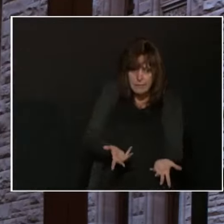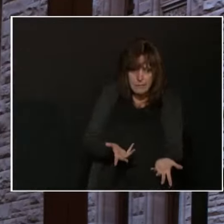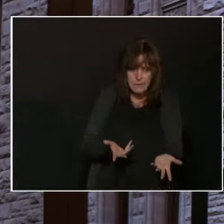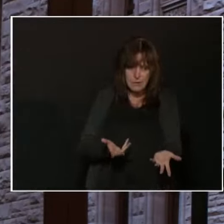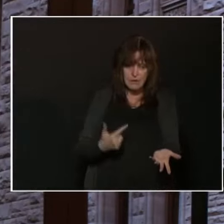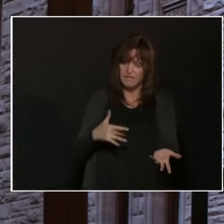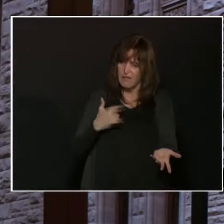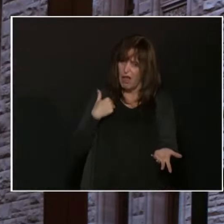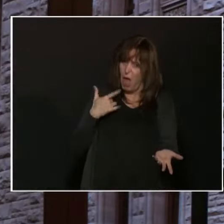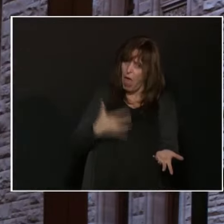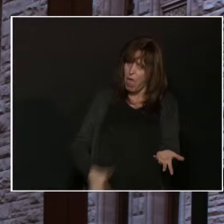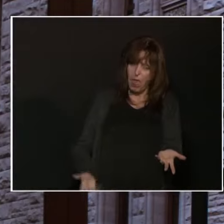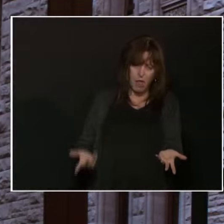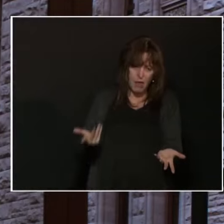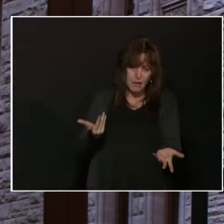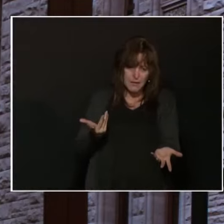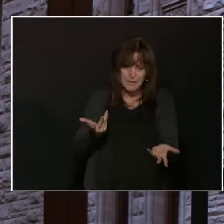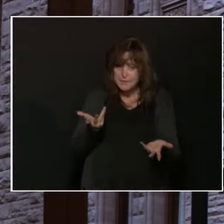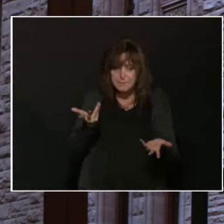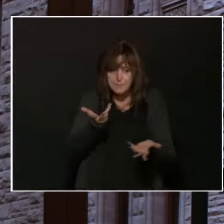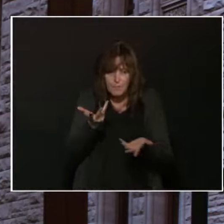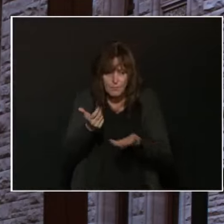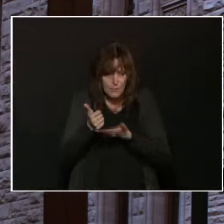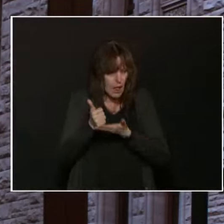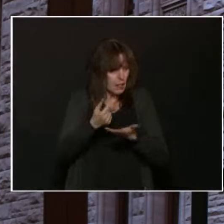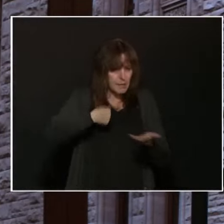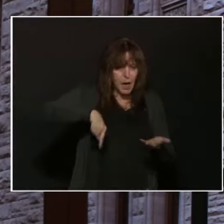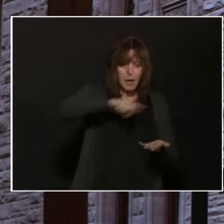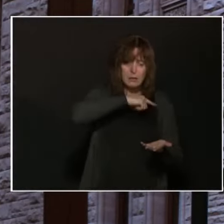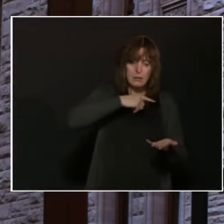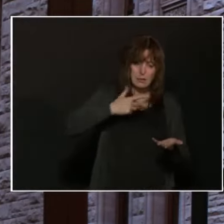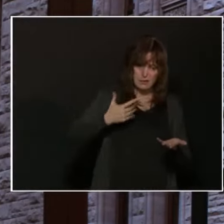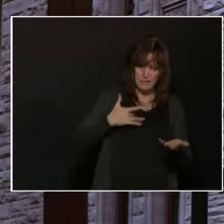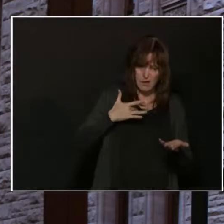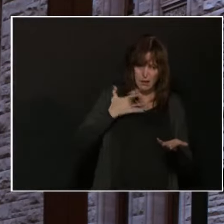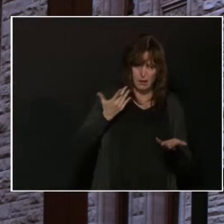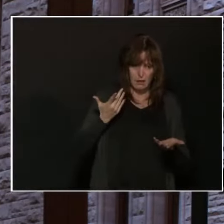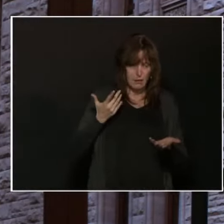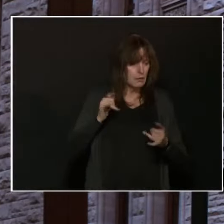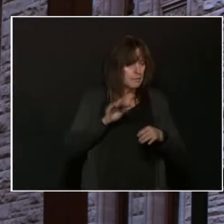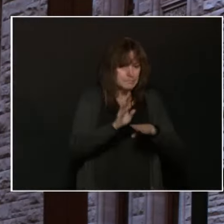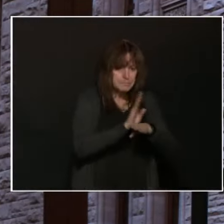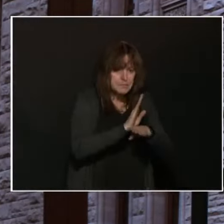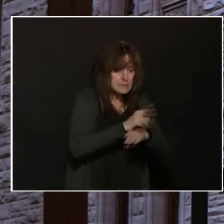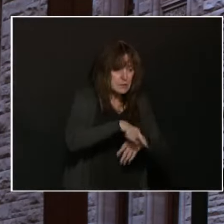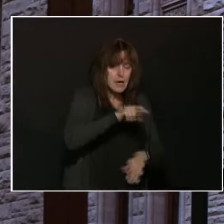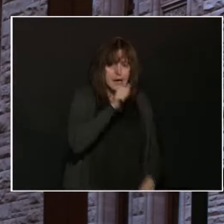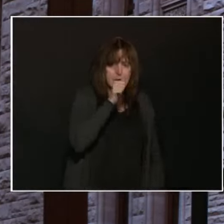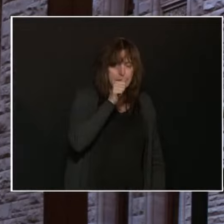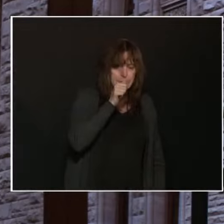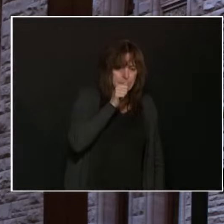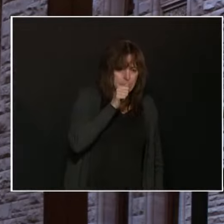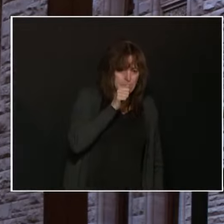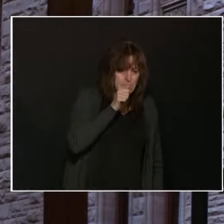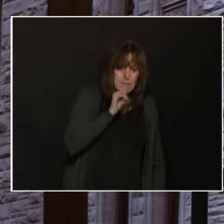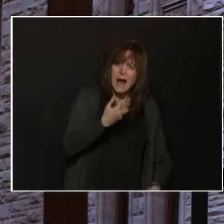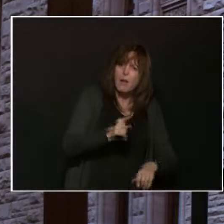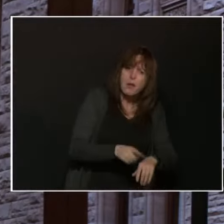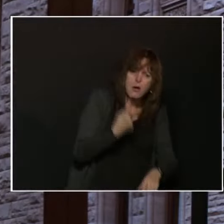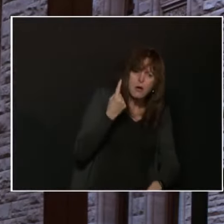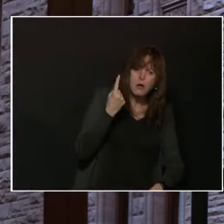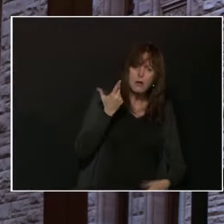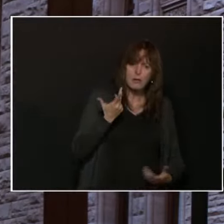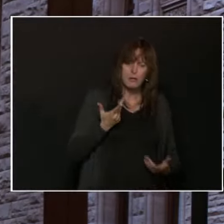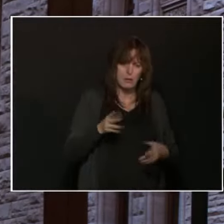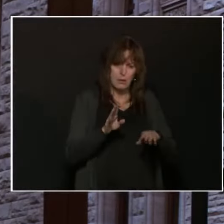sort of direction here in terms of how long businesses are going to have to suffer through a lockdown, how long they're going to have to be closed? Because, I mean,